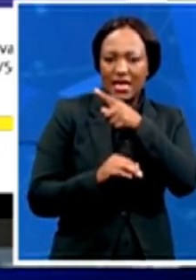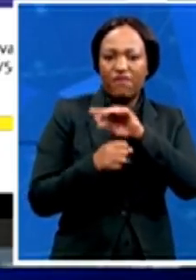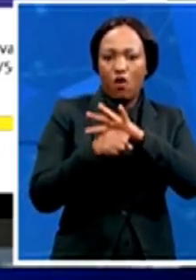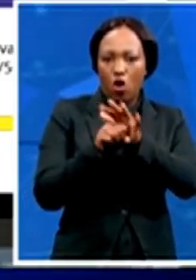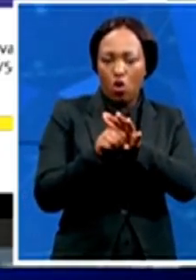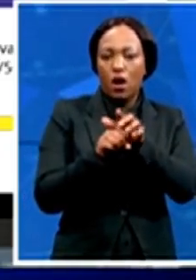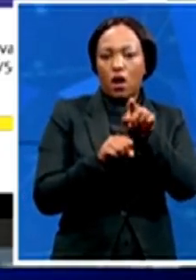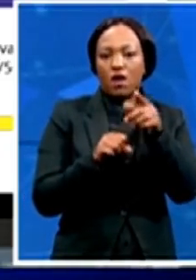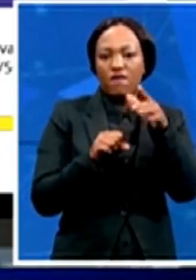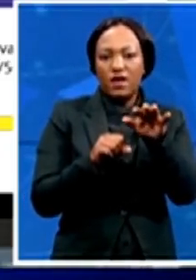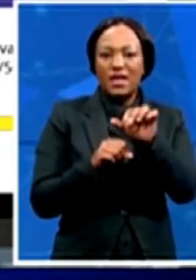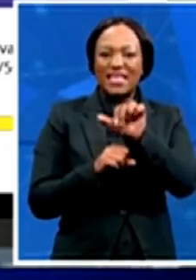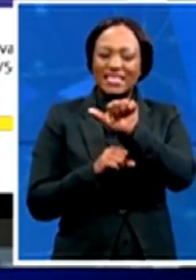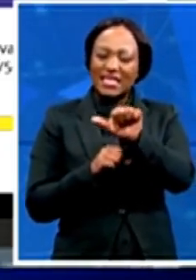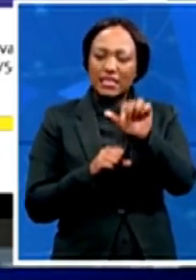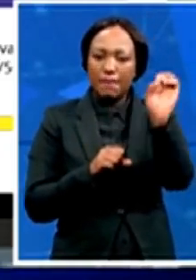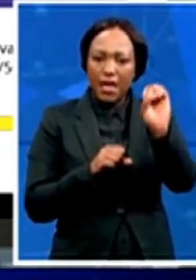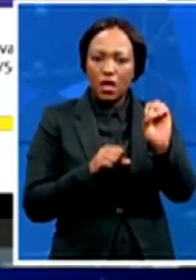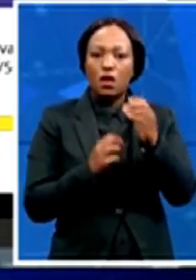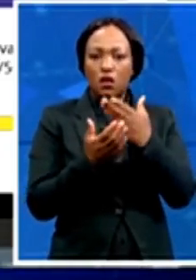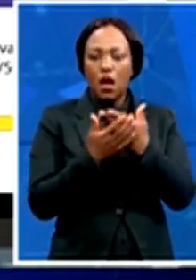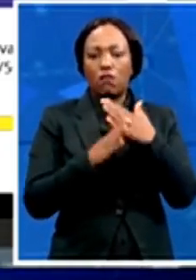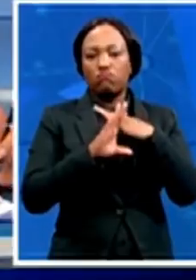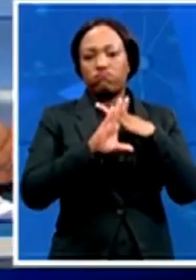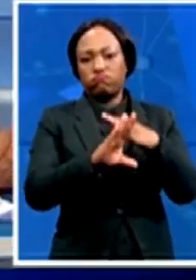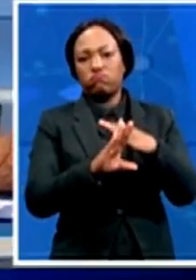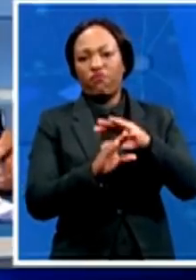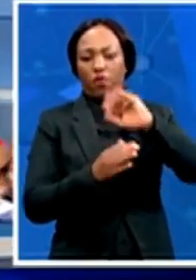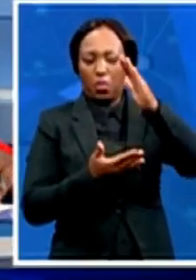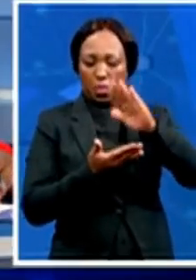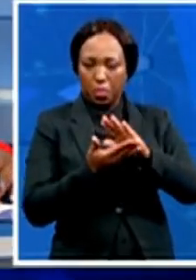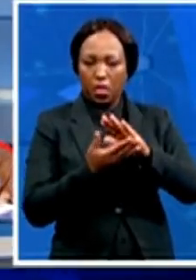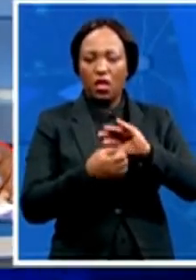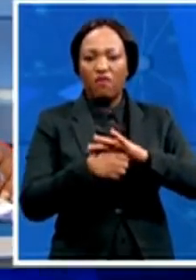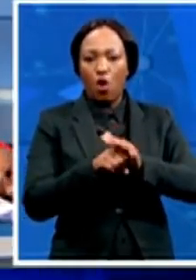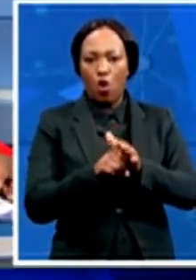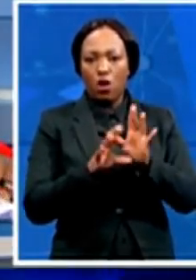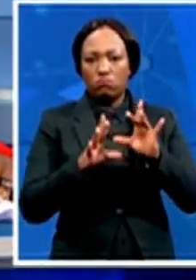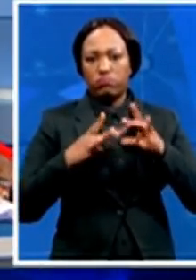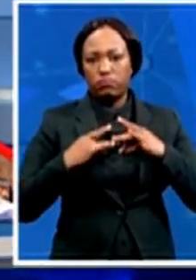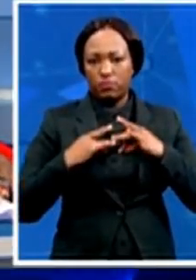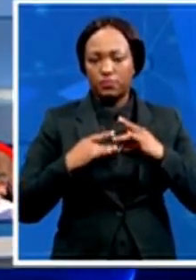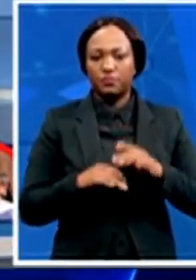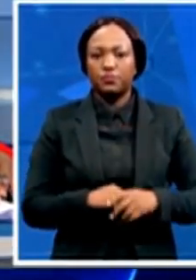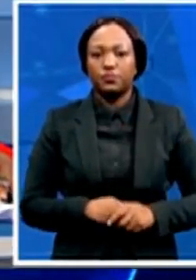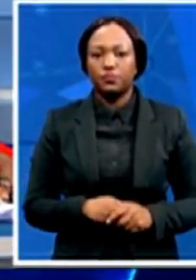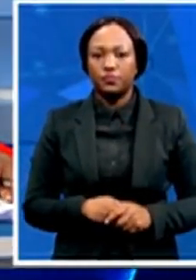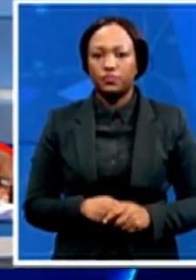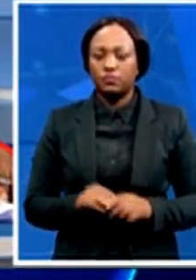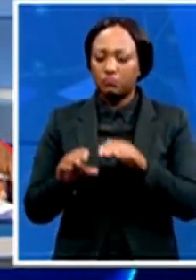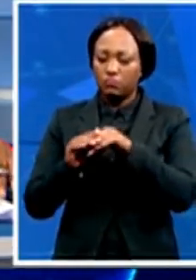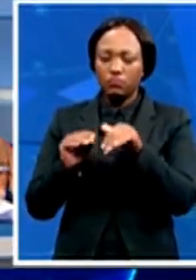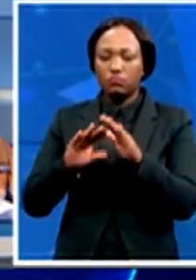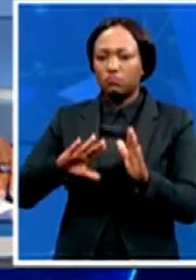66% reduction in infection. Here, this was... We're coming out of that delivery by the Western